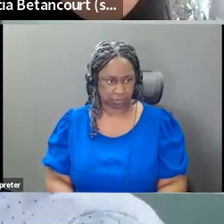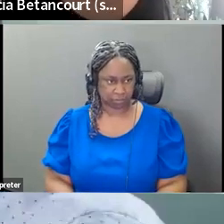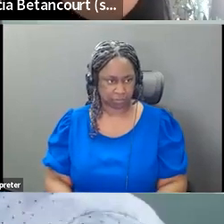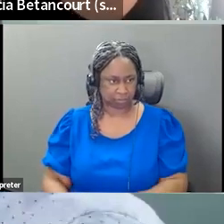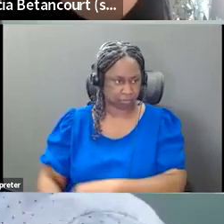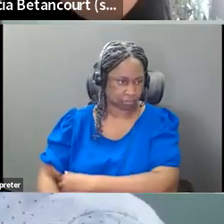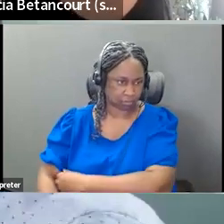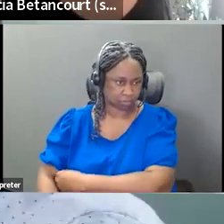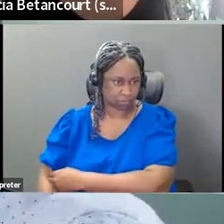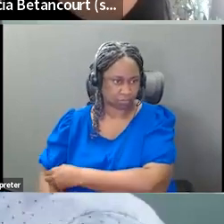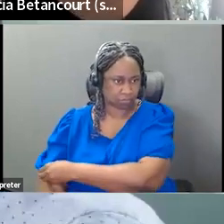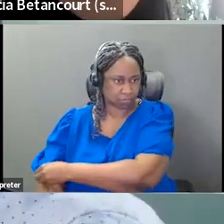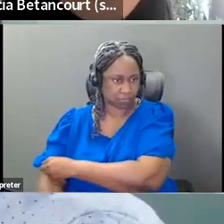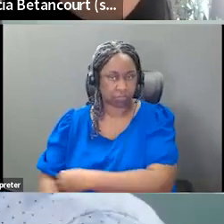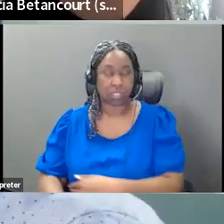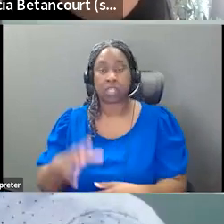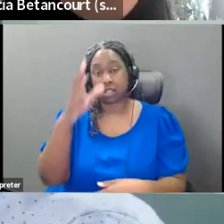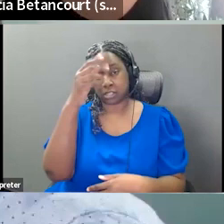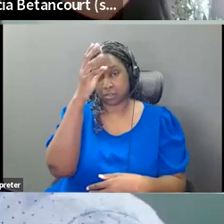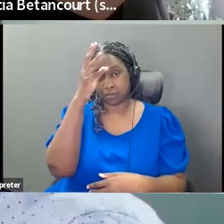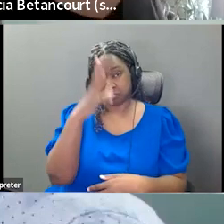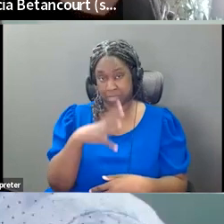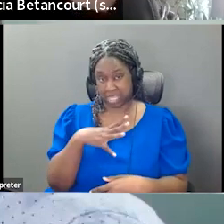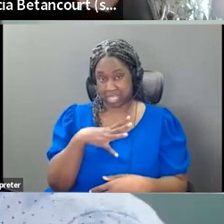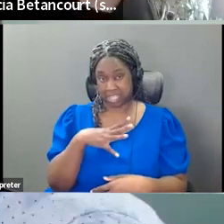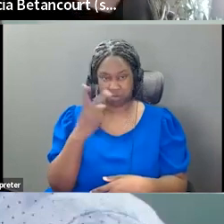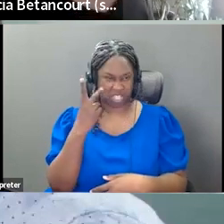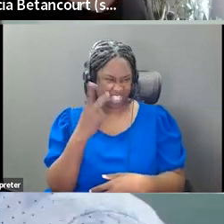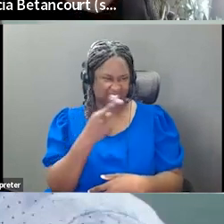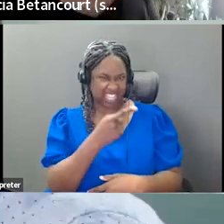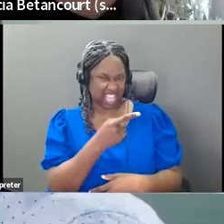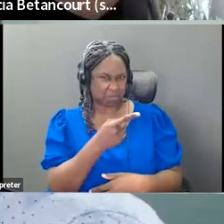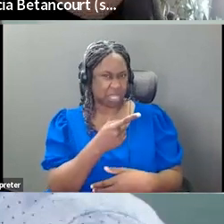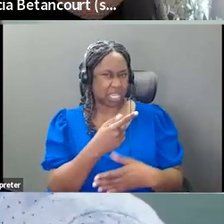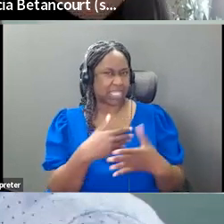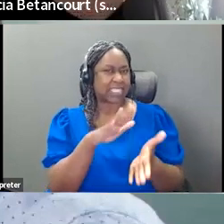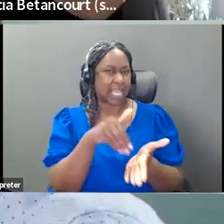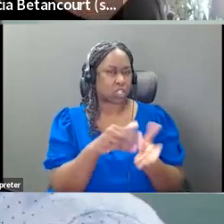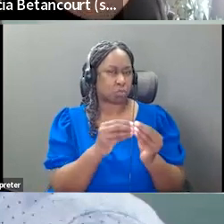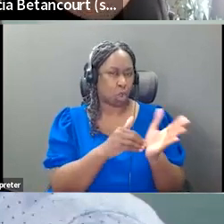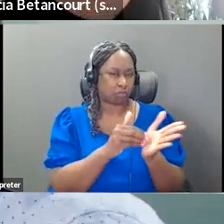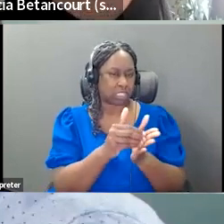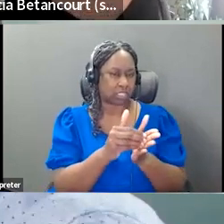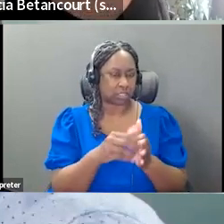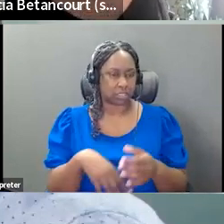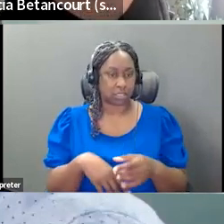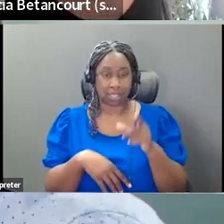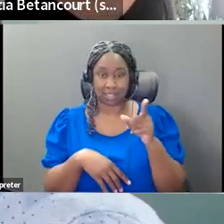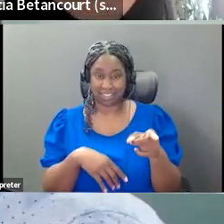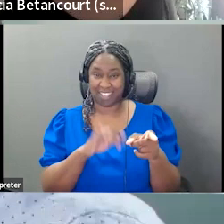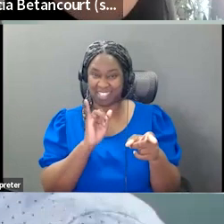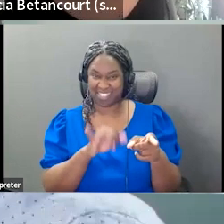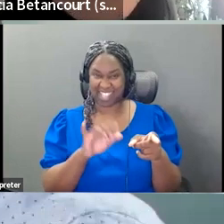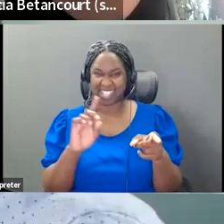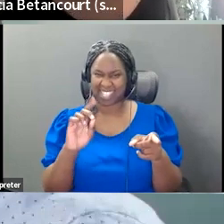And men are often centered more often than women. So the default main character is essentially this guy. So this is